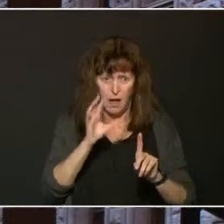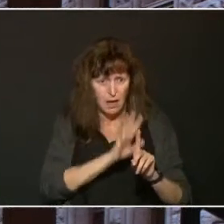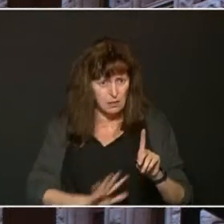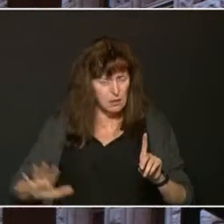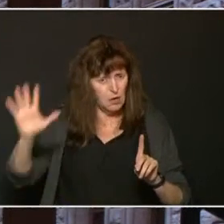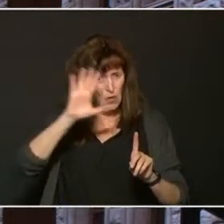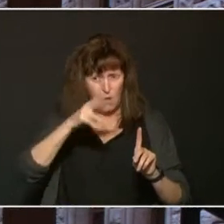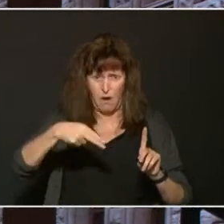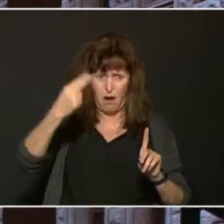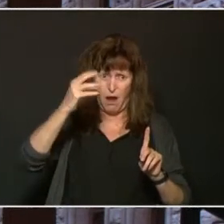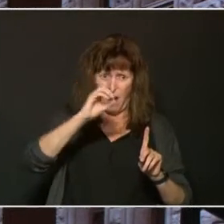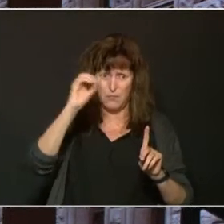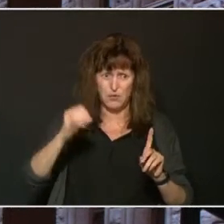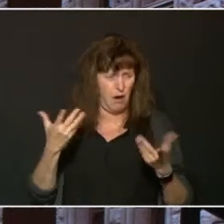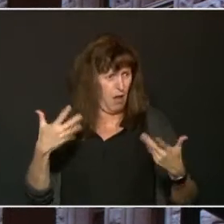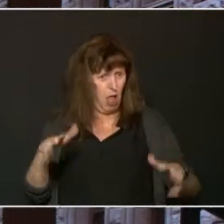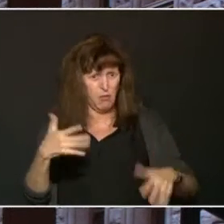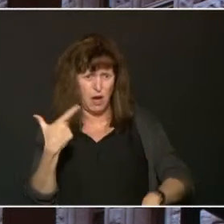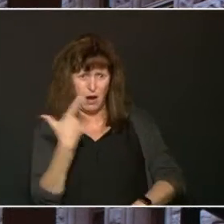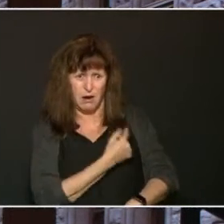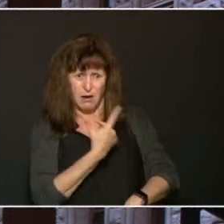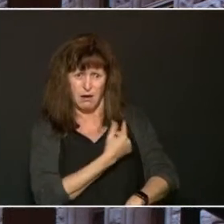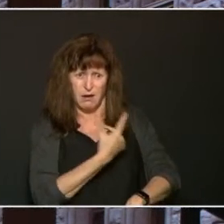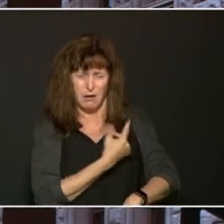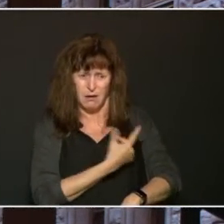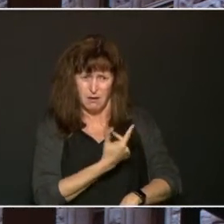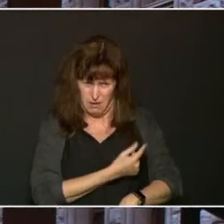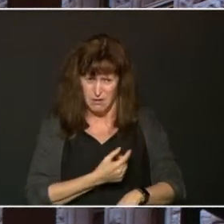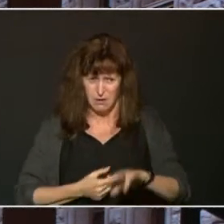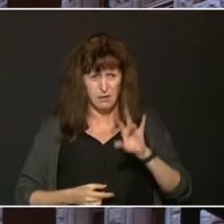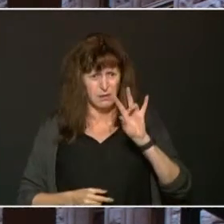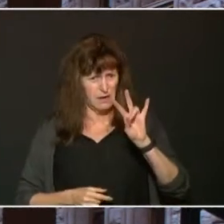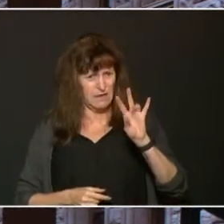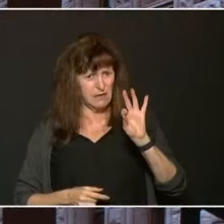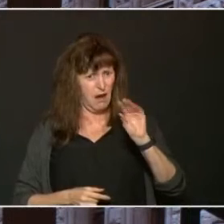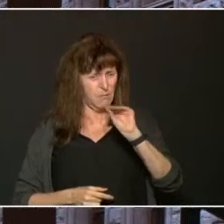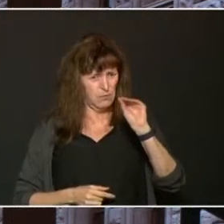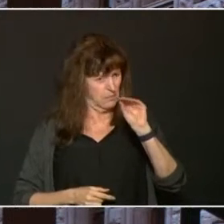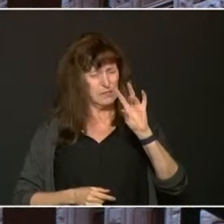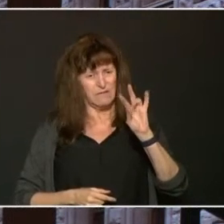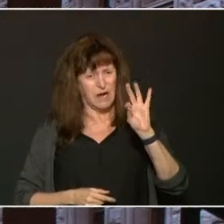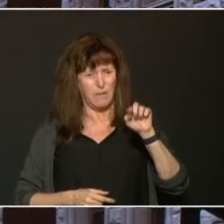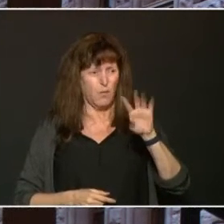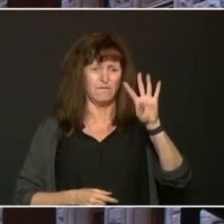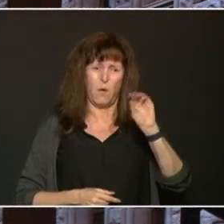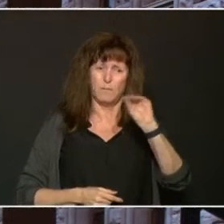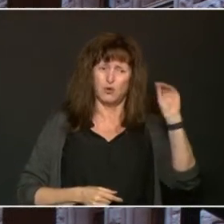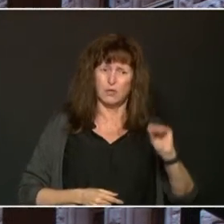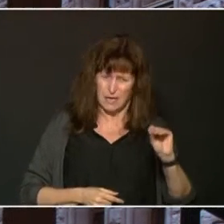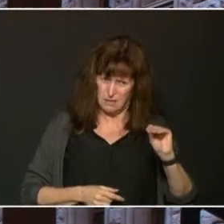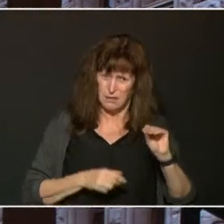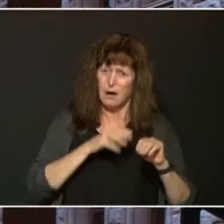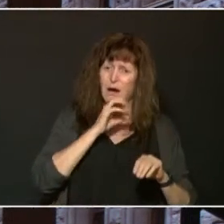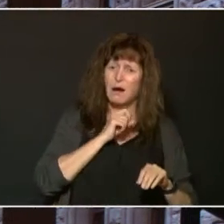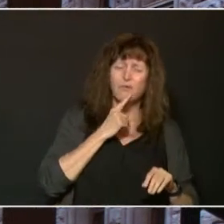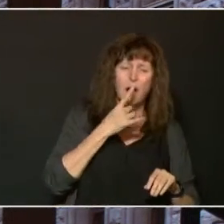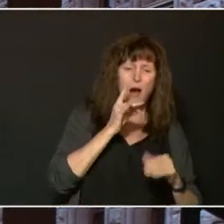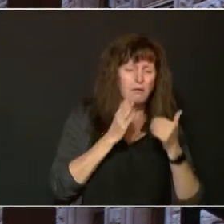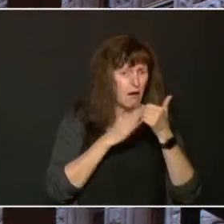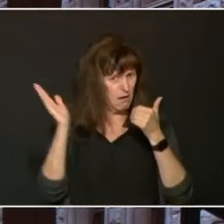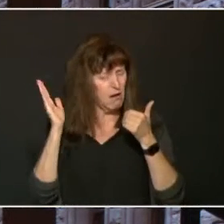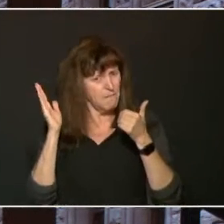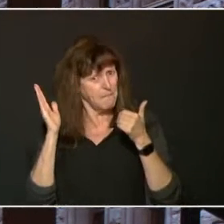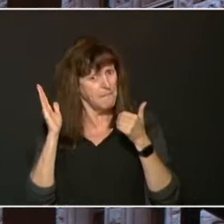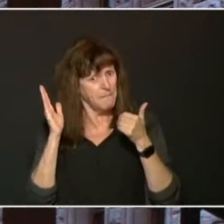already of 79.4% of 18 plus, with 57.2 18 plus having their